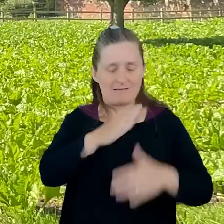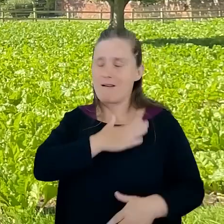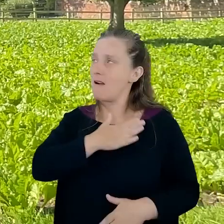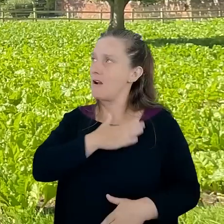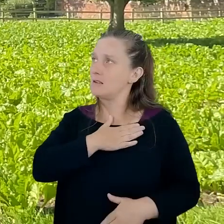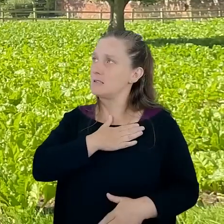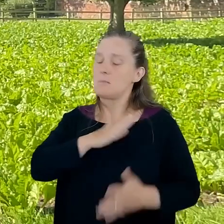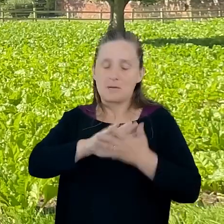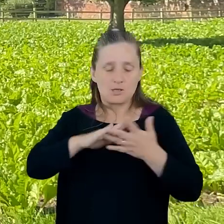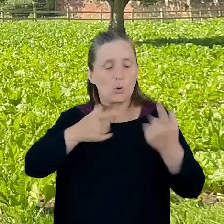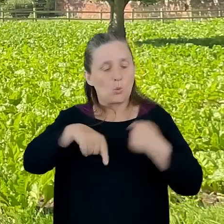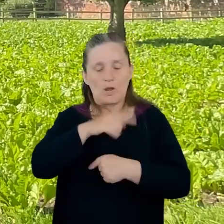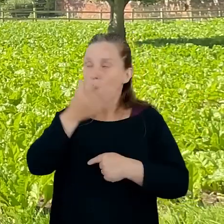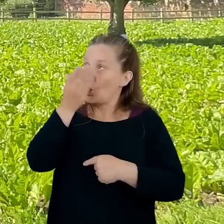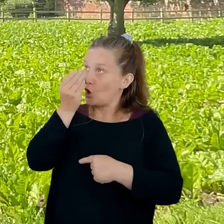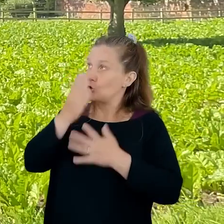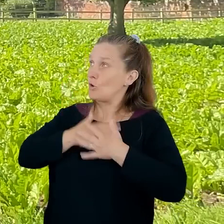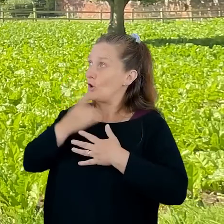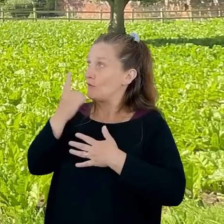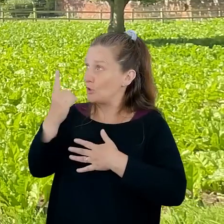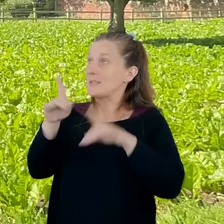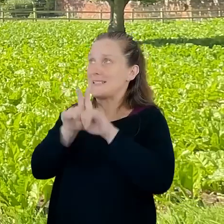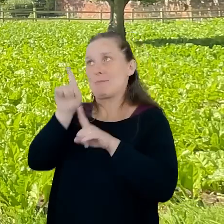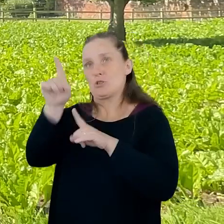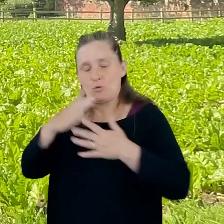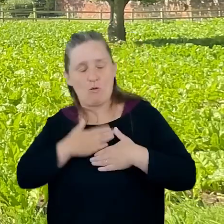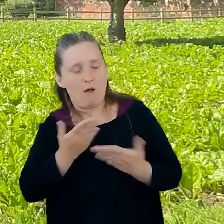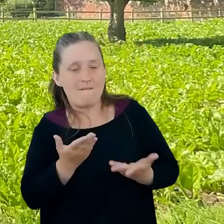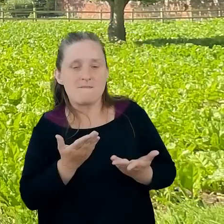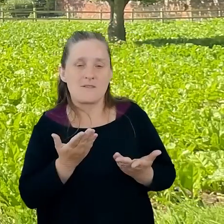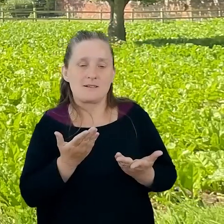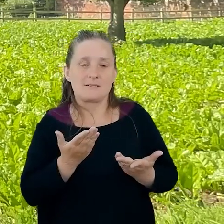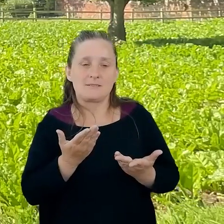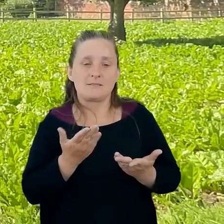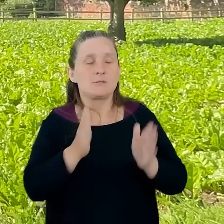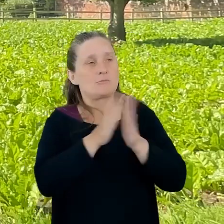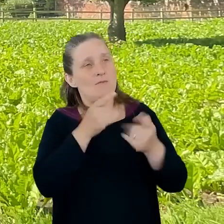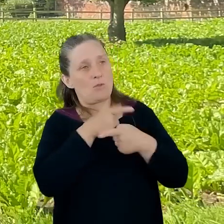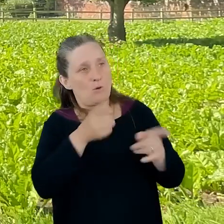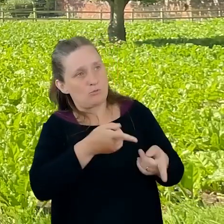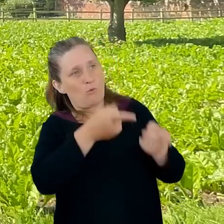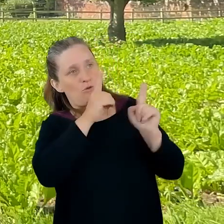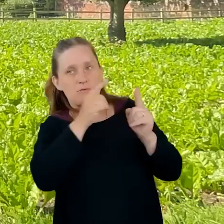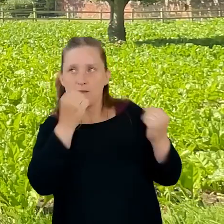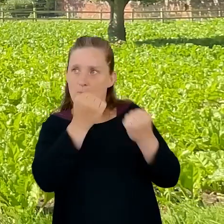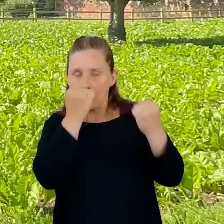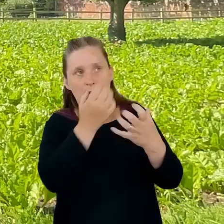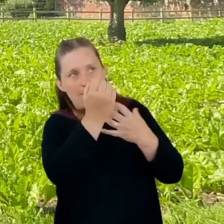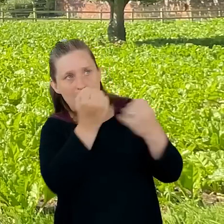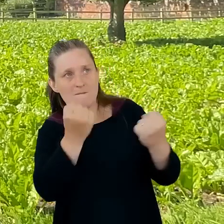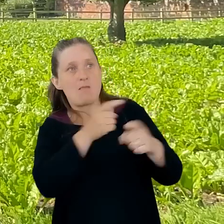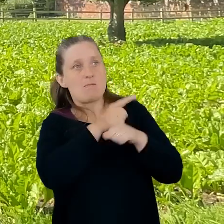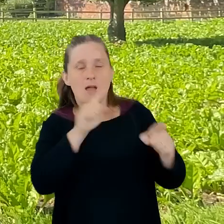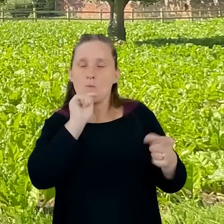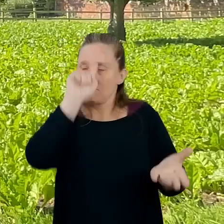hearts, that we might learn to love you as you love. We pray for those who hold power and authority, that